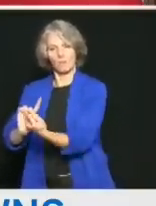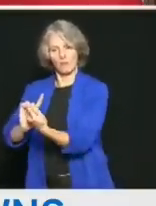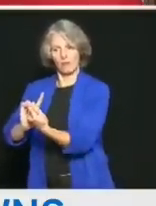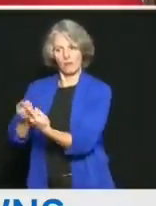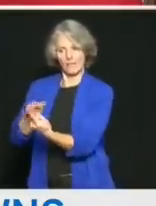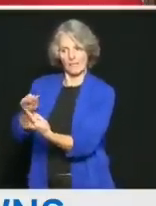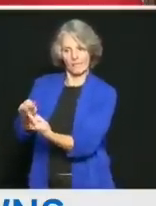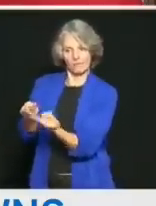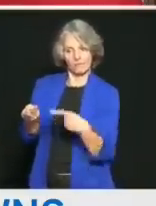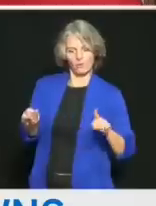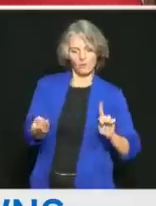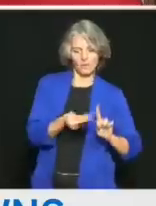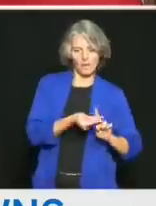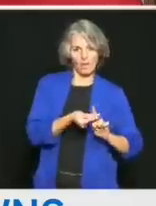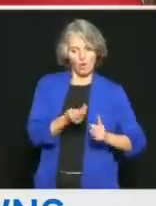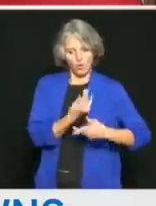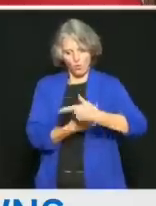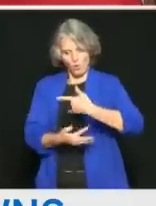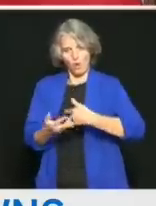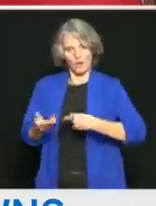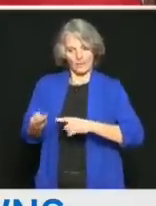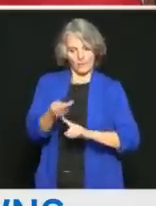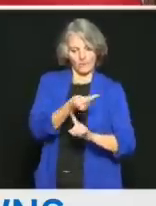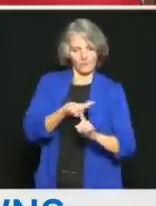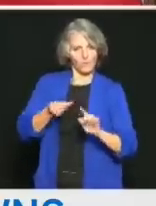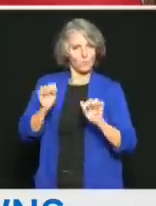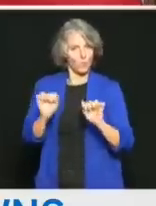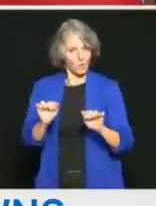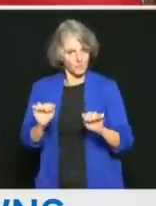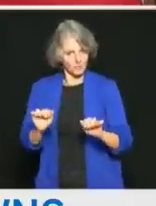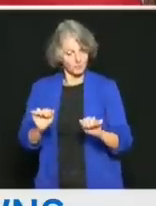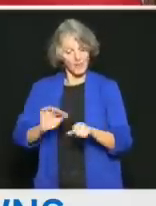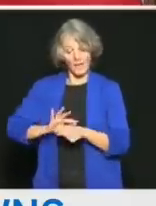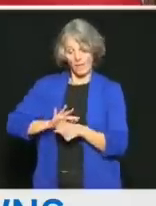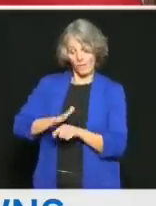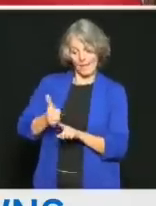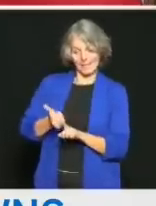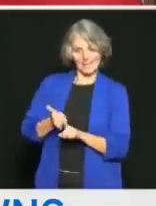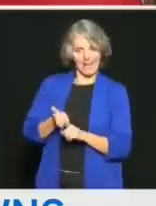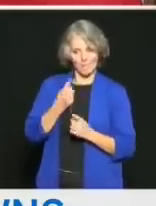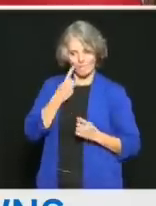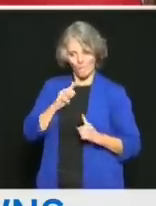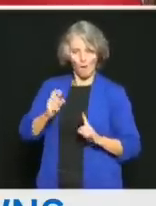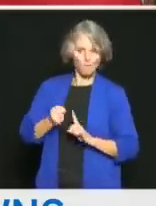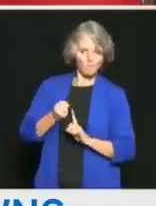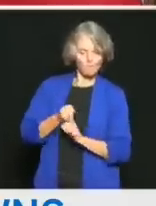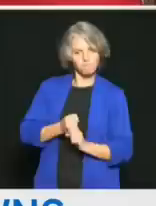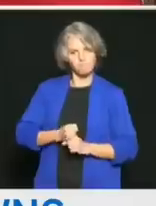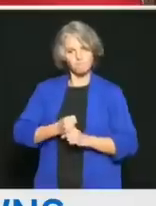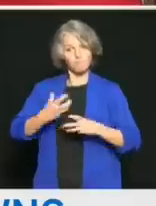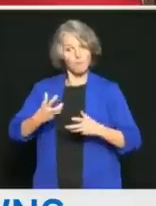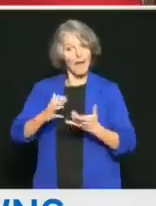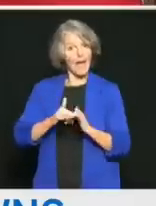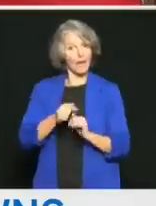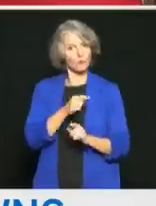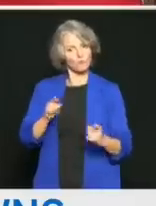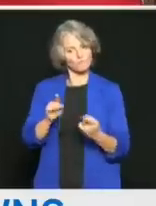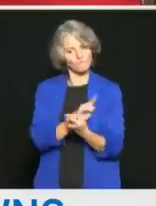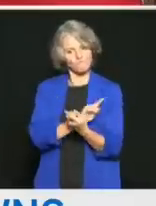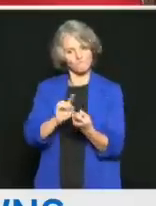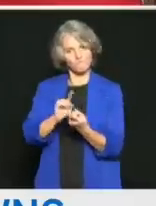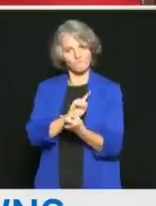together. It's a virus that thrives when each one of us has more social interactions. And